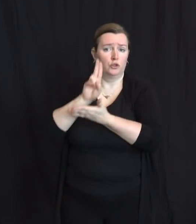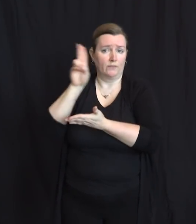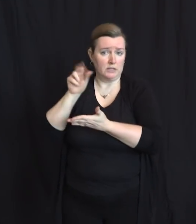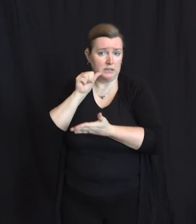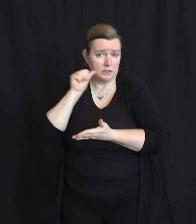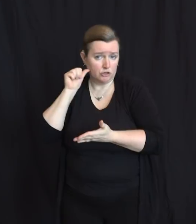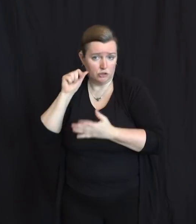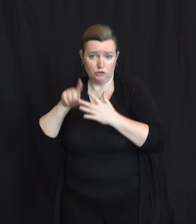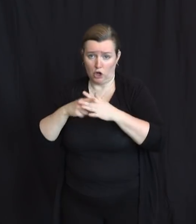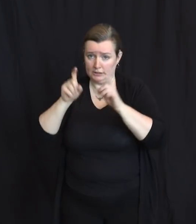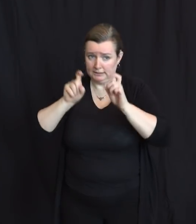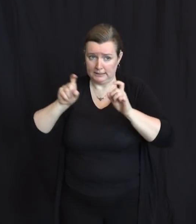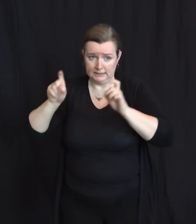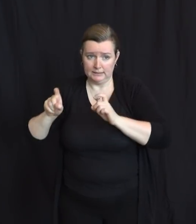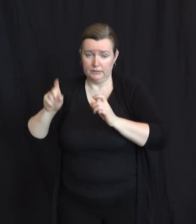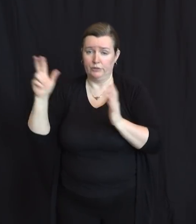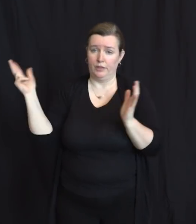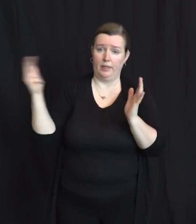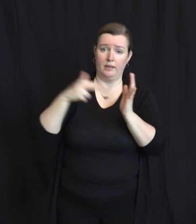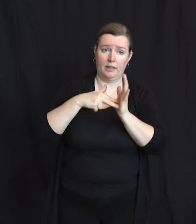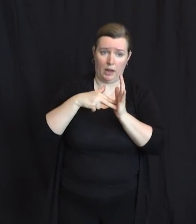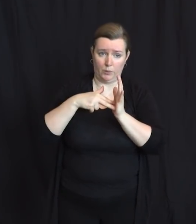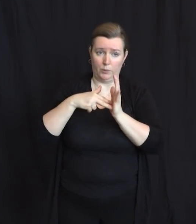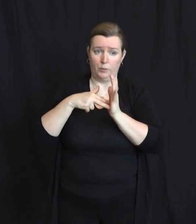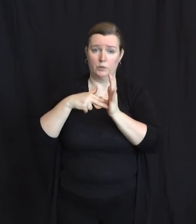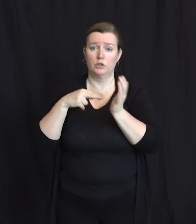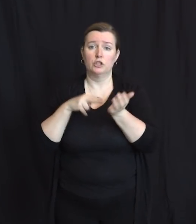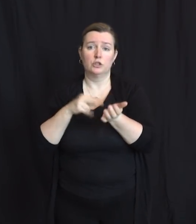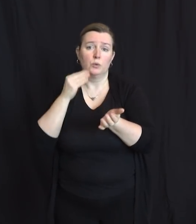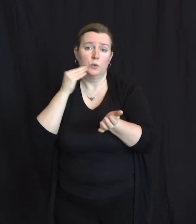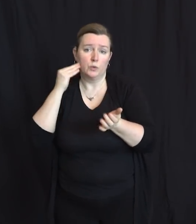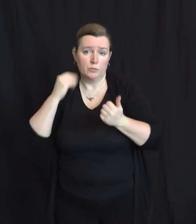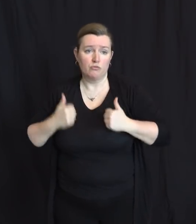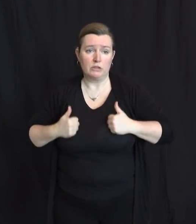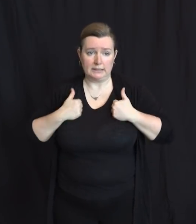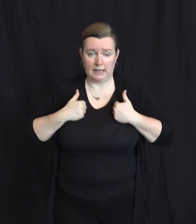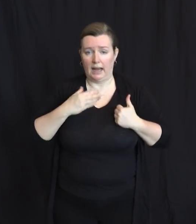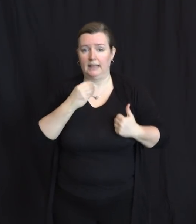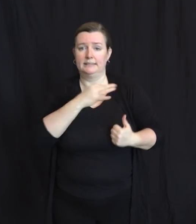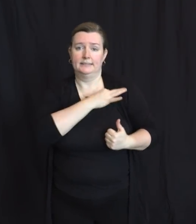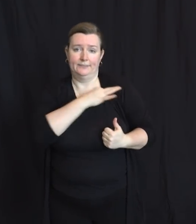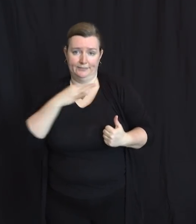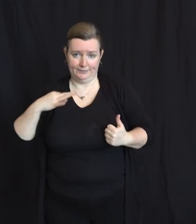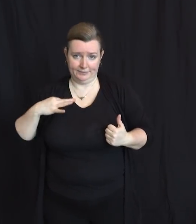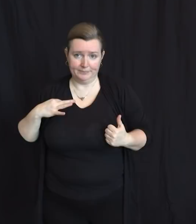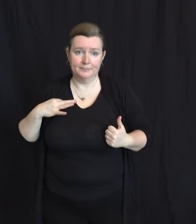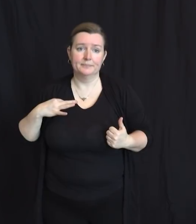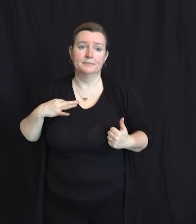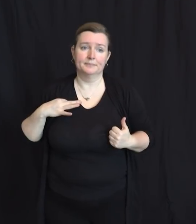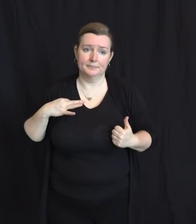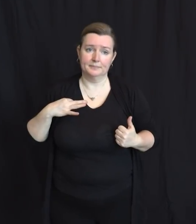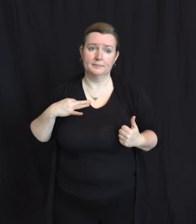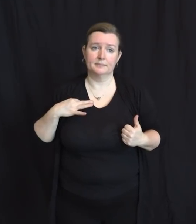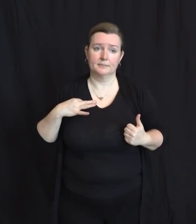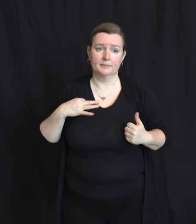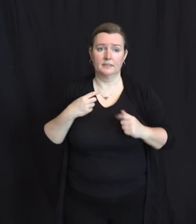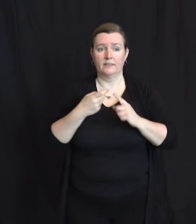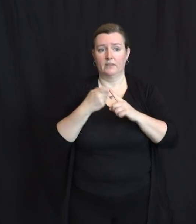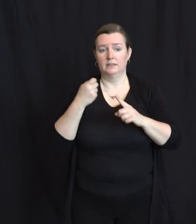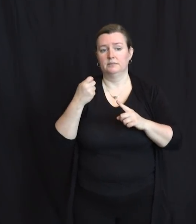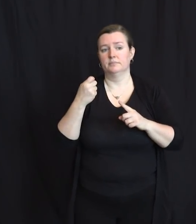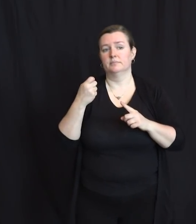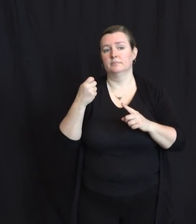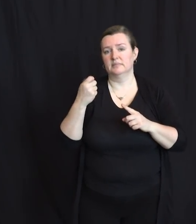testing 3,000 long-term care residents and staff at 16 long-term care facilities in